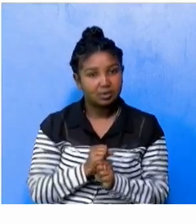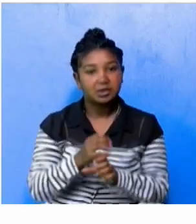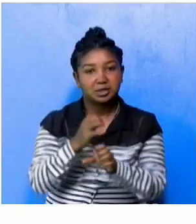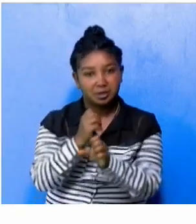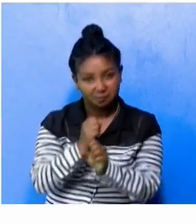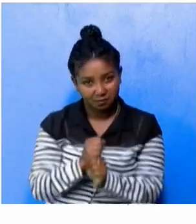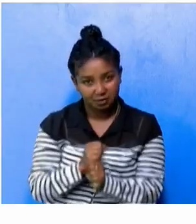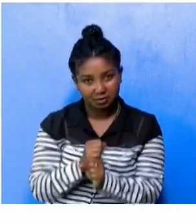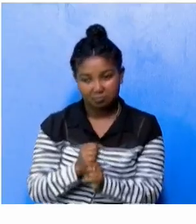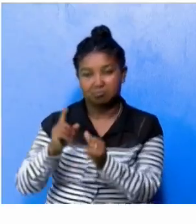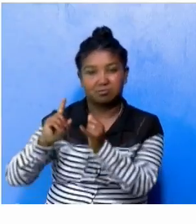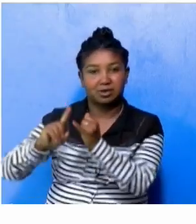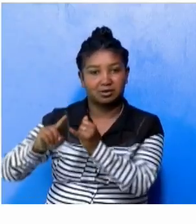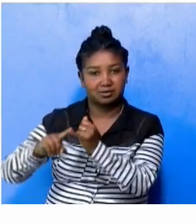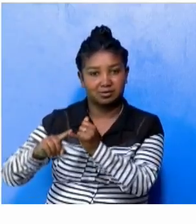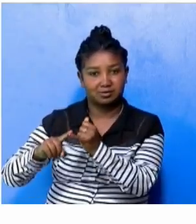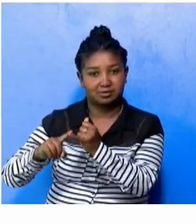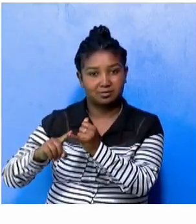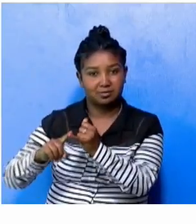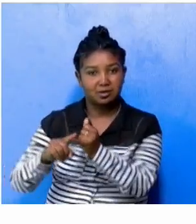comes at the end.